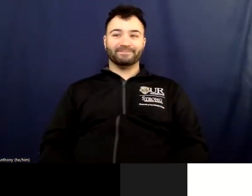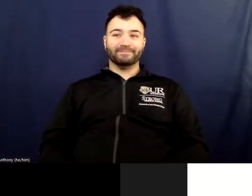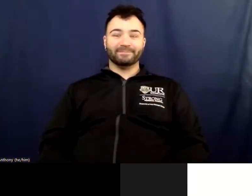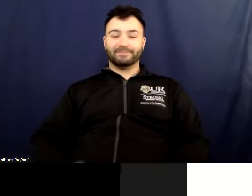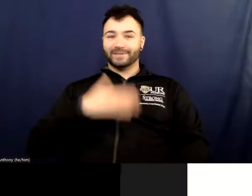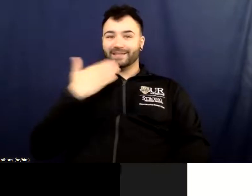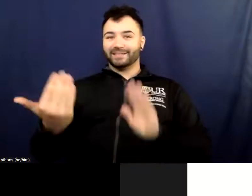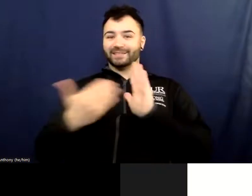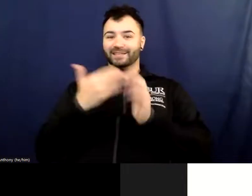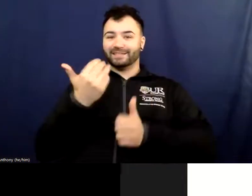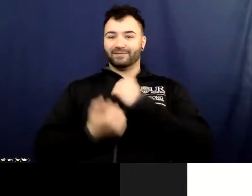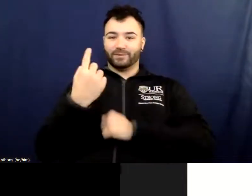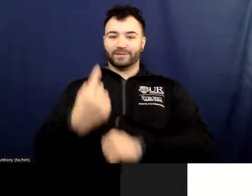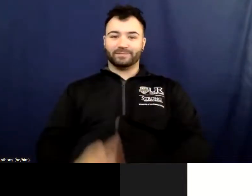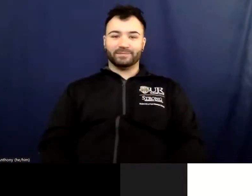Thanks.